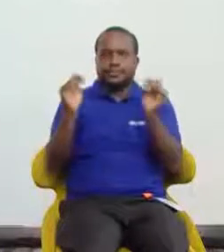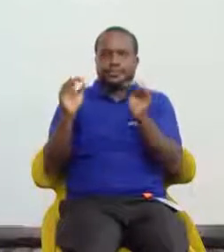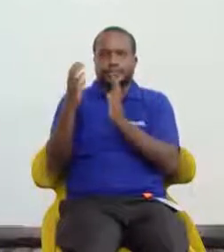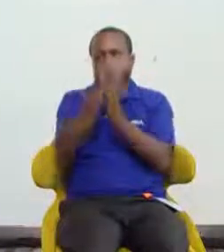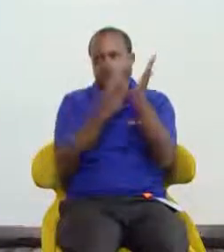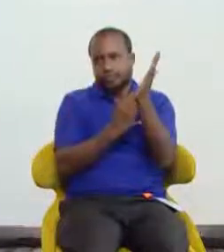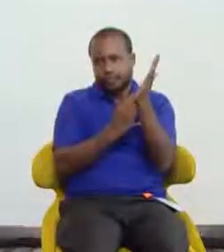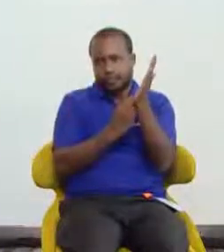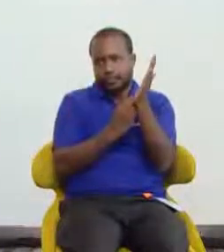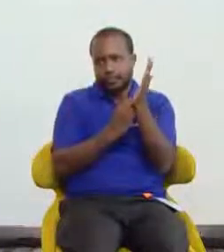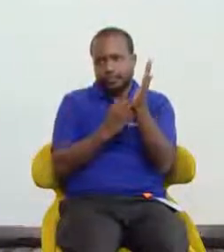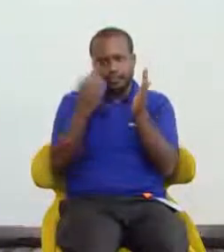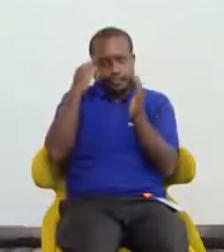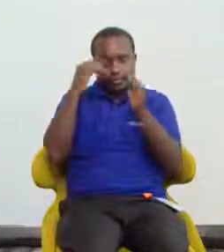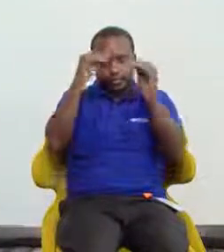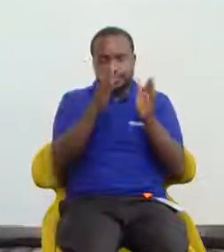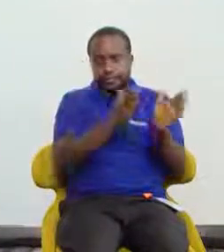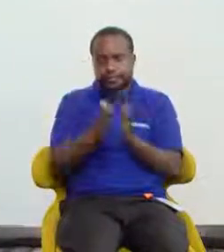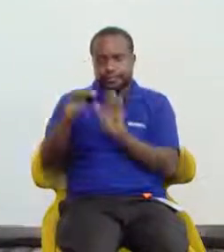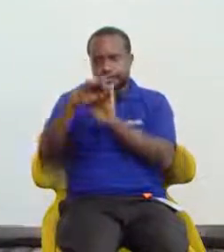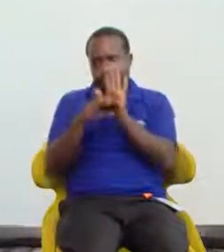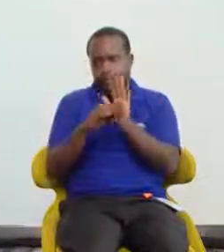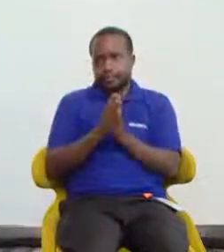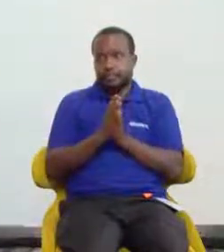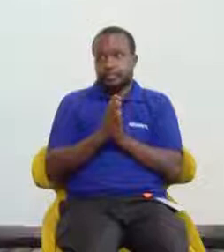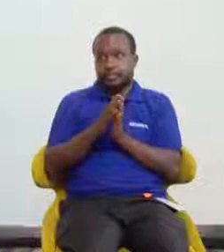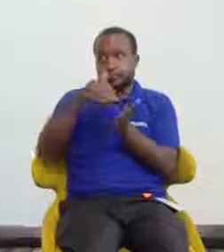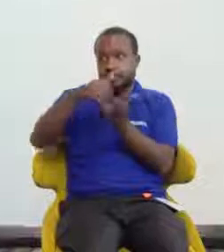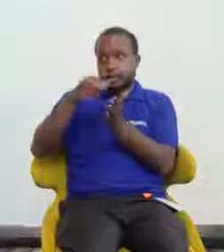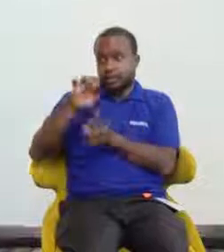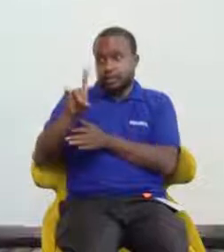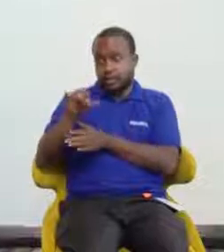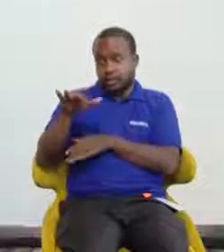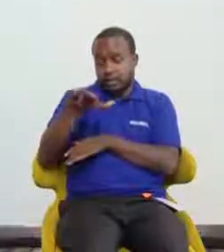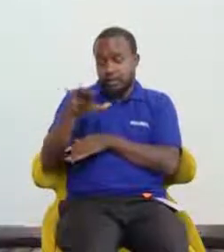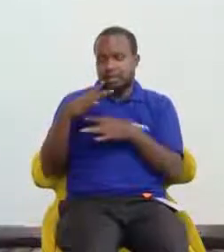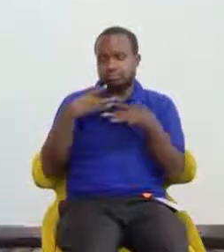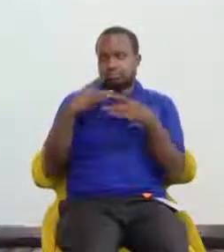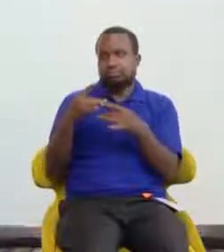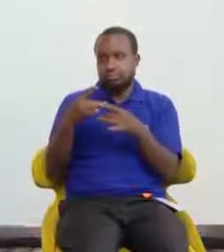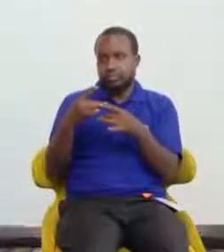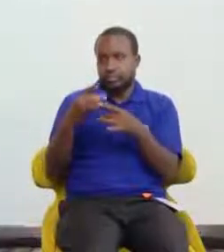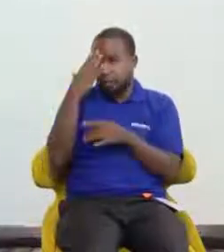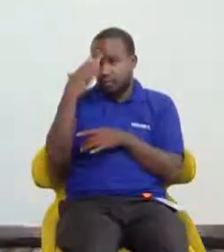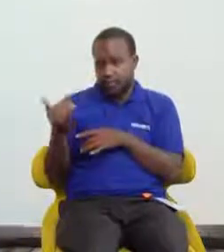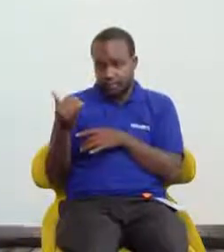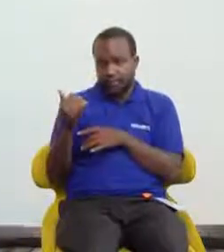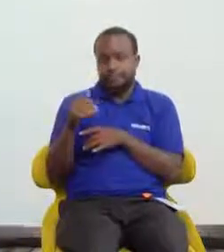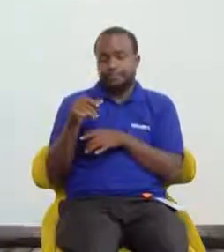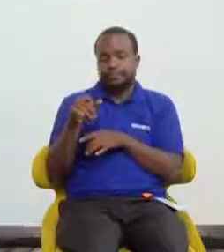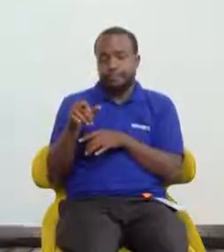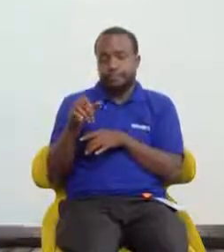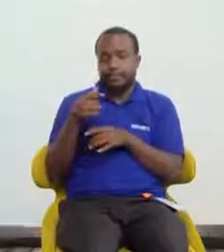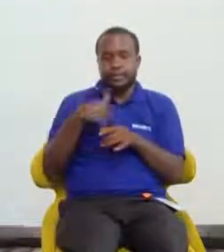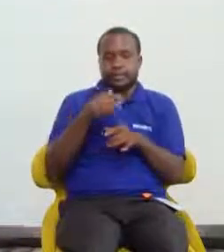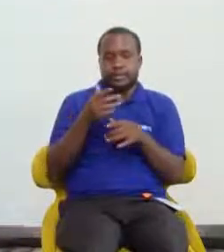for teacher preparation programs. So inclusive ed is an interesting area for us by the virtue that